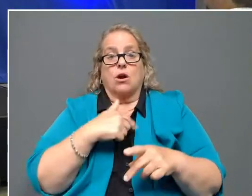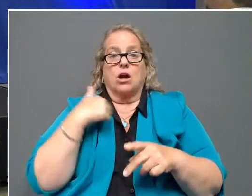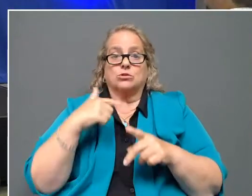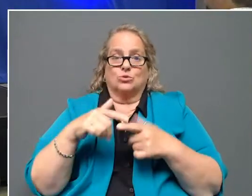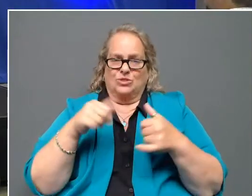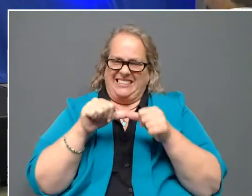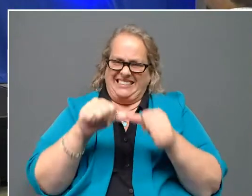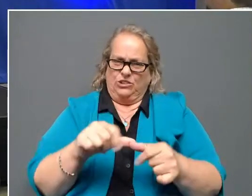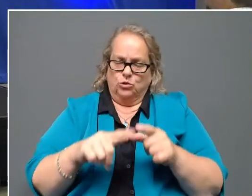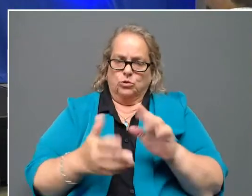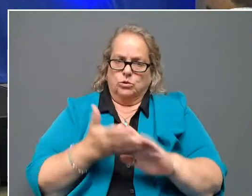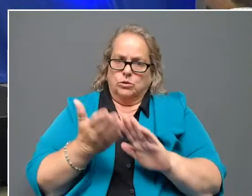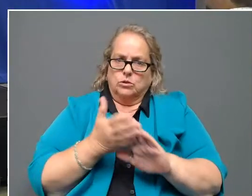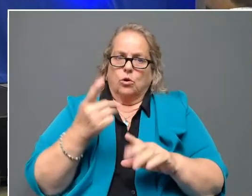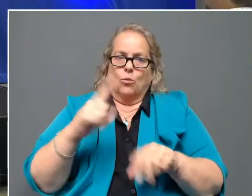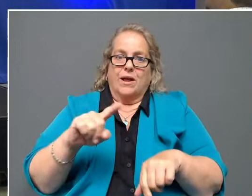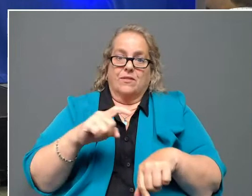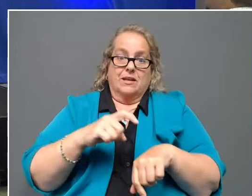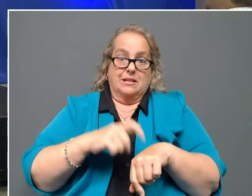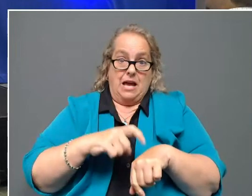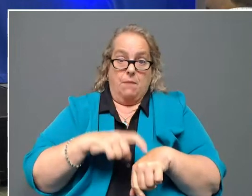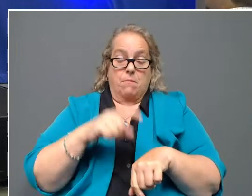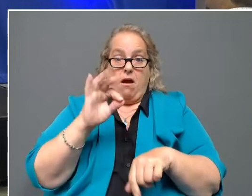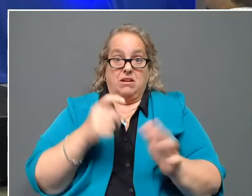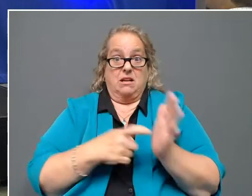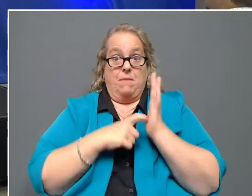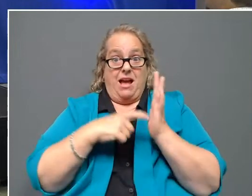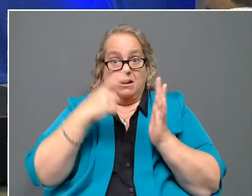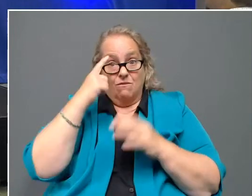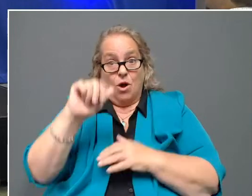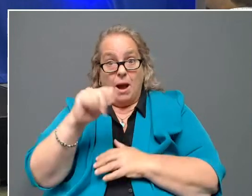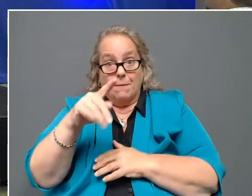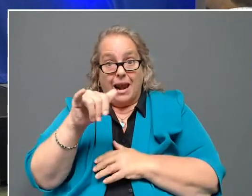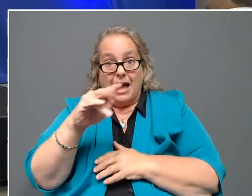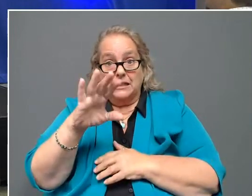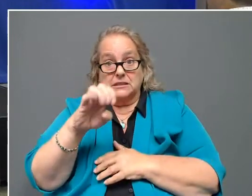when demand for appliances soared as Americans sheltered at home.